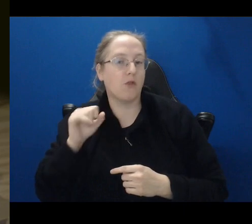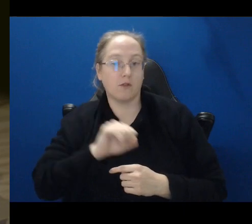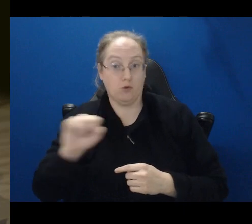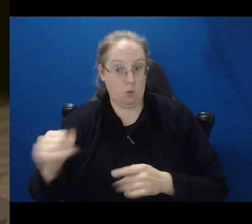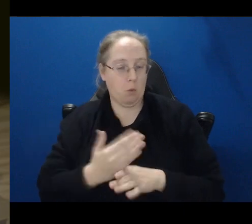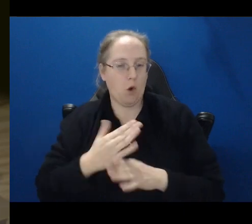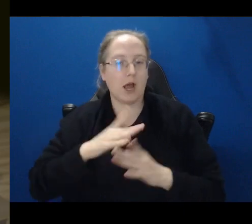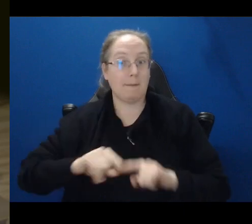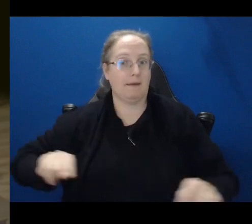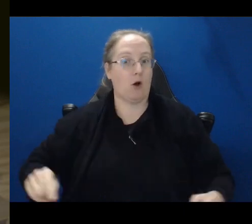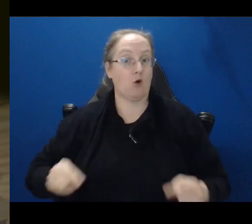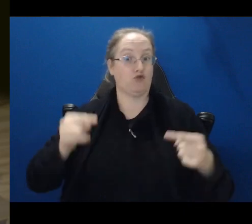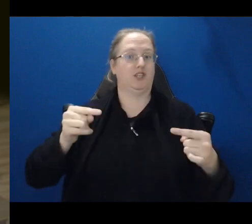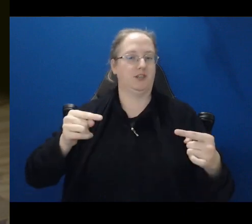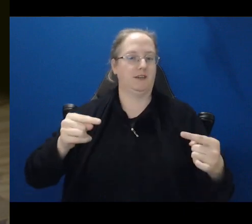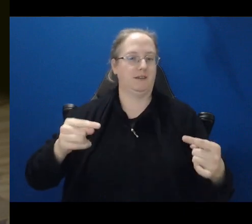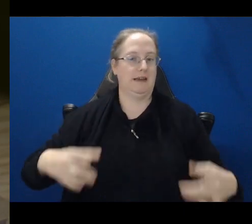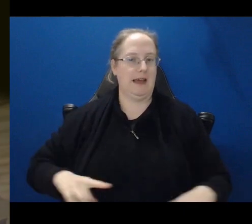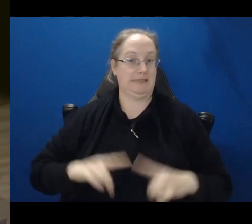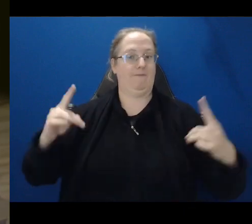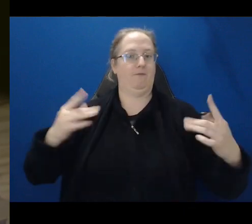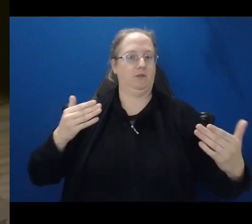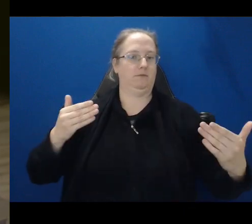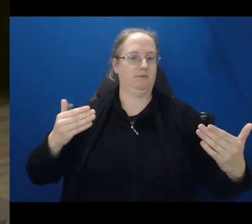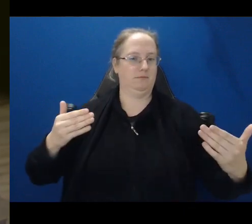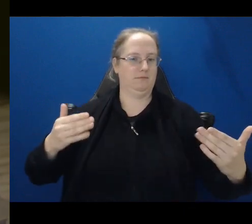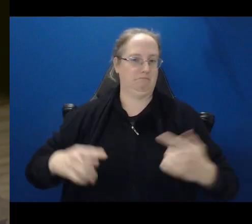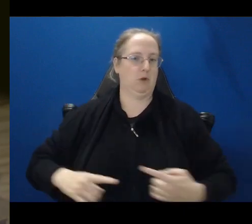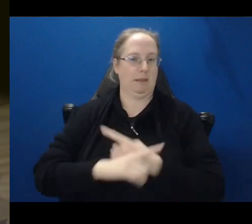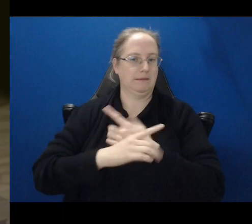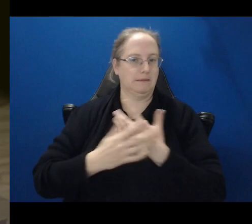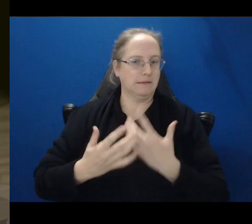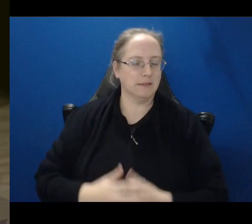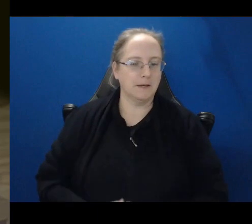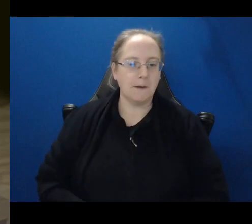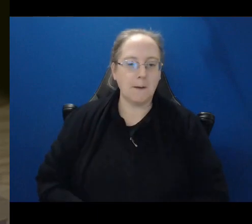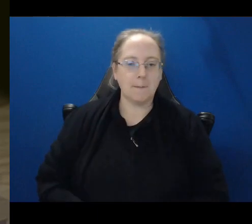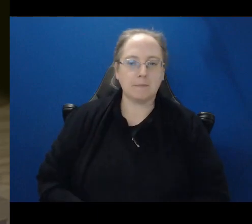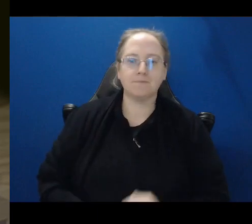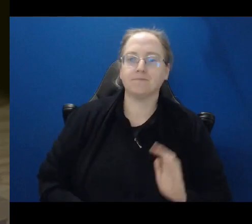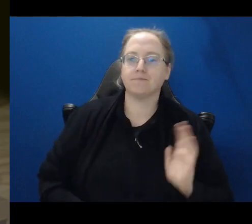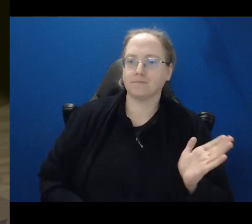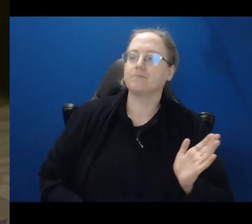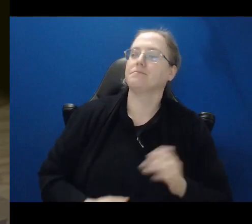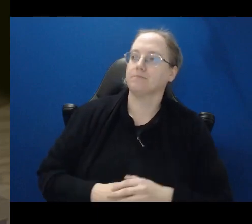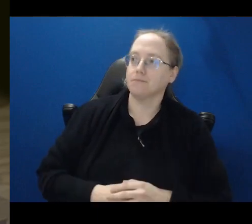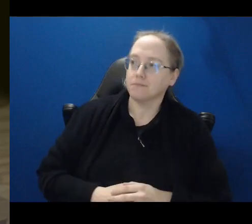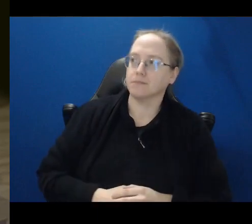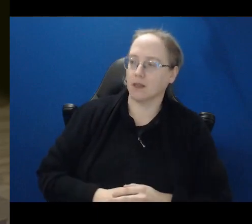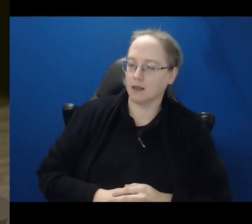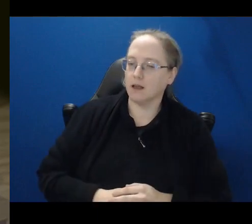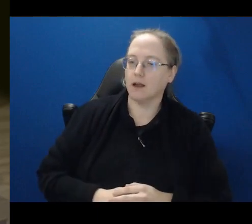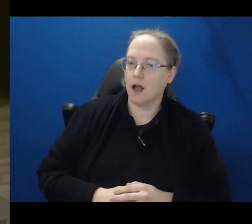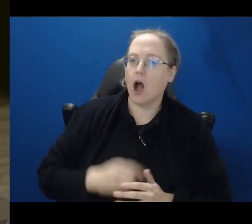start? Well, I think we've got different histories and different stories that we bring